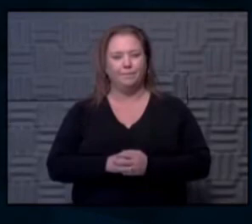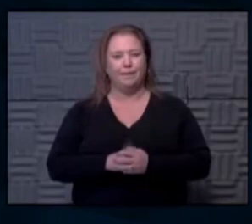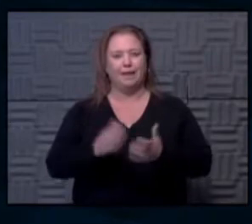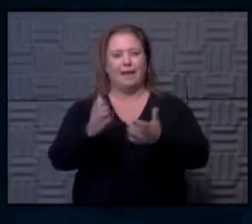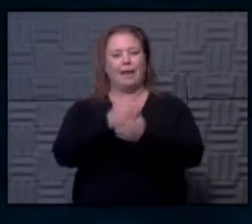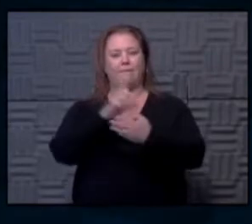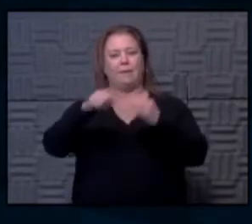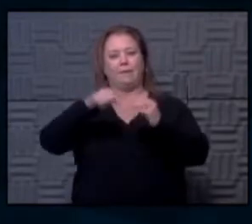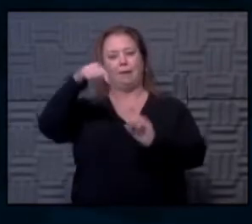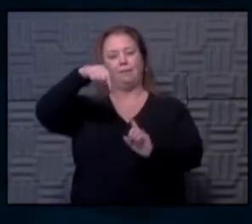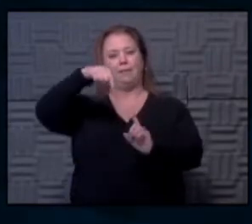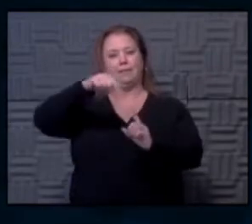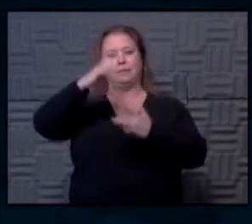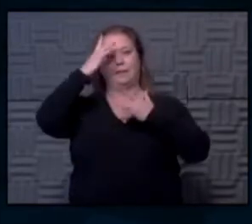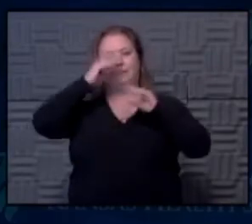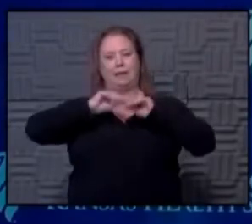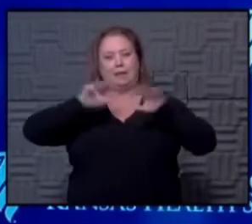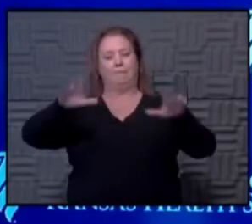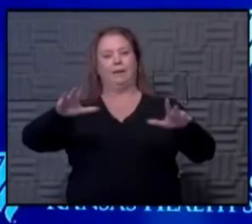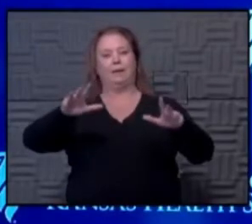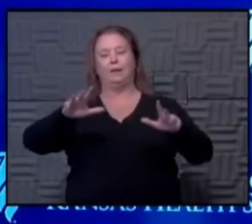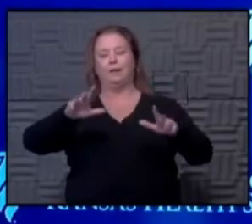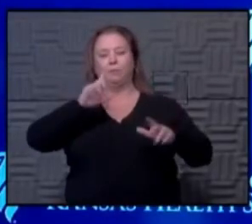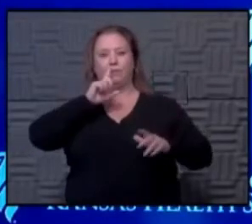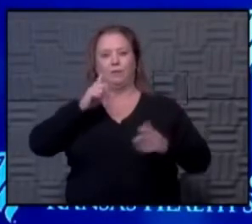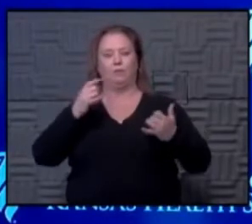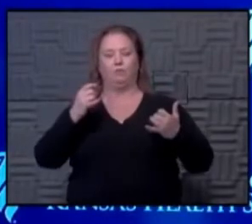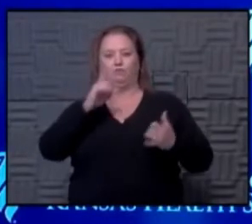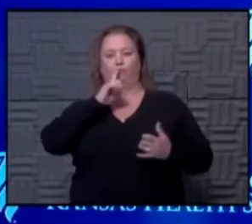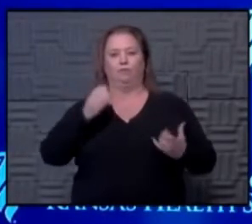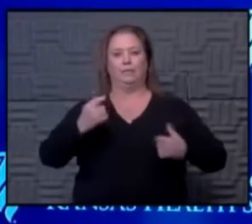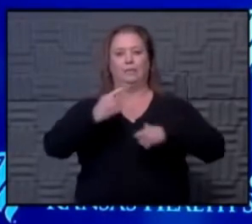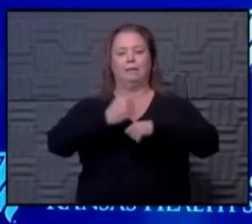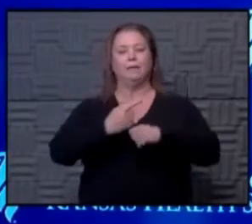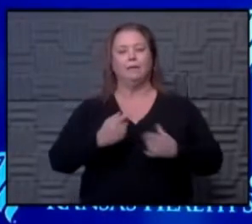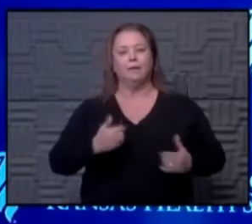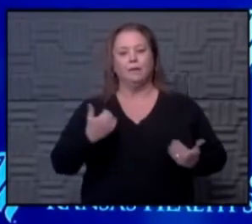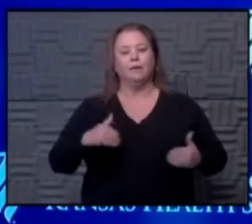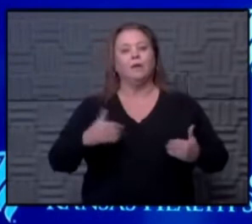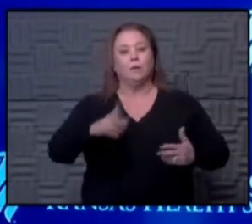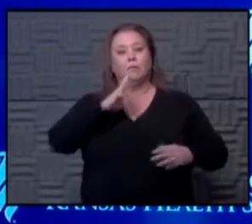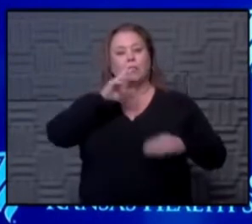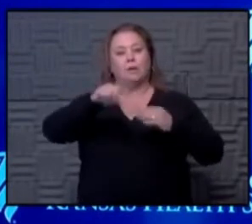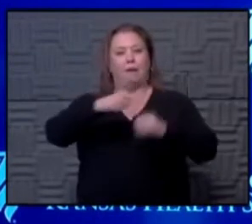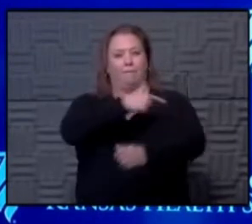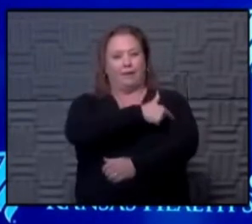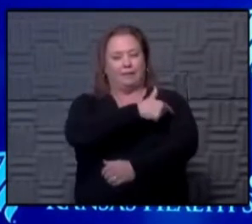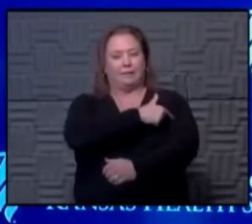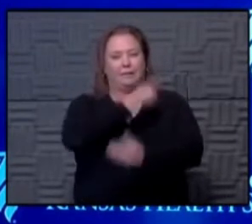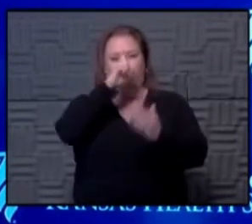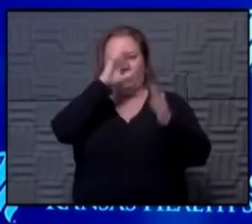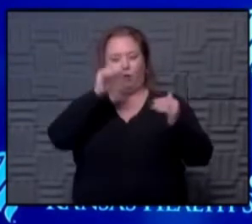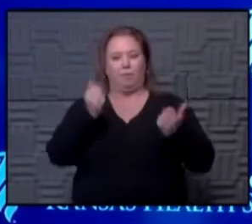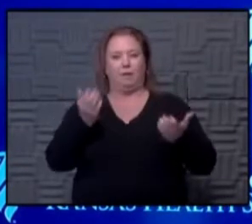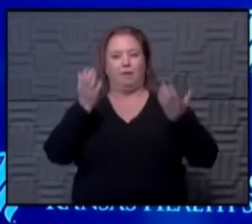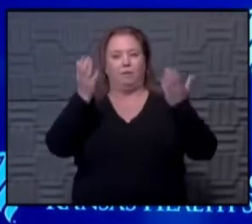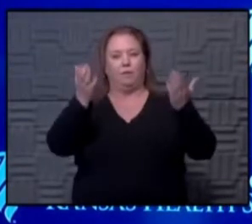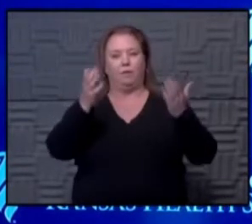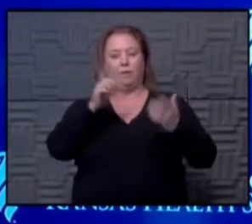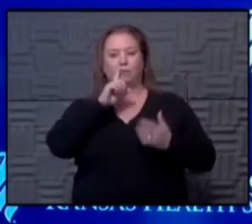Everything about this sort of rings true today. No doubt we spent time talking about vaccines and the hope they offer, and that is